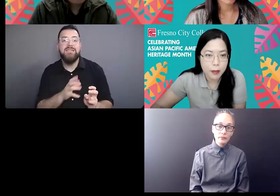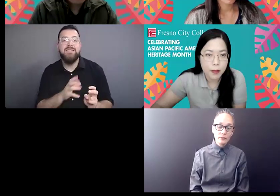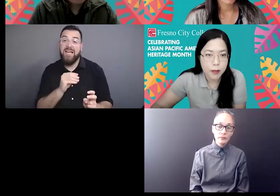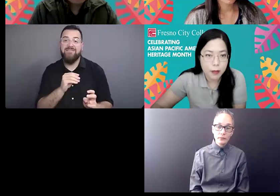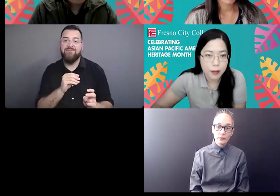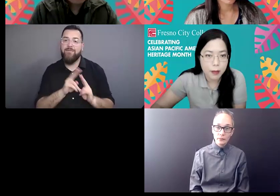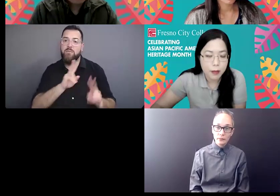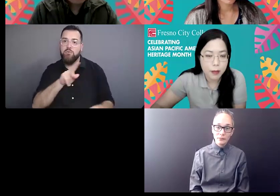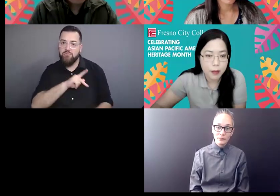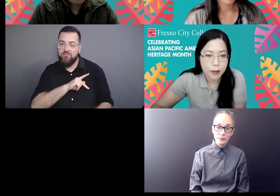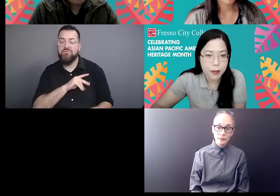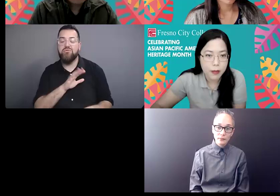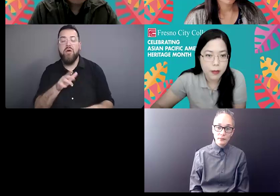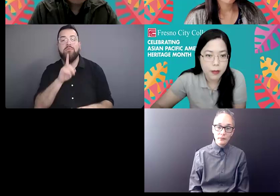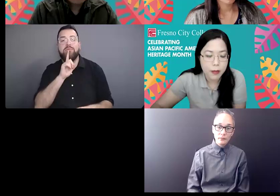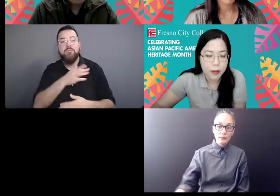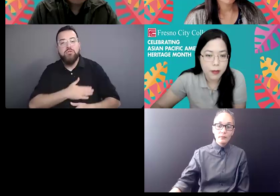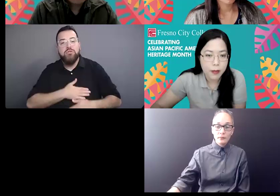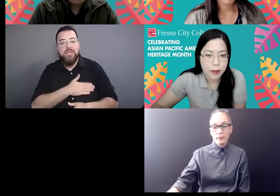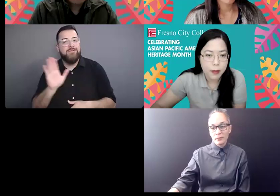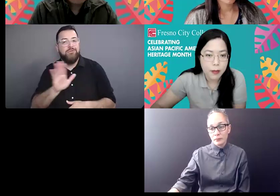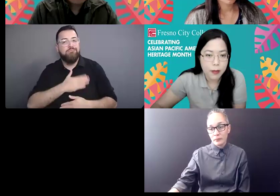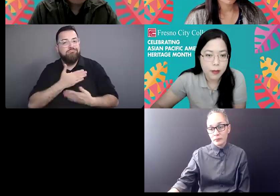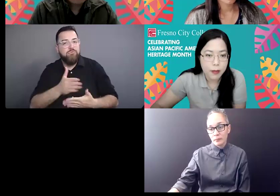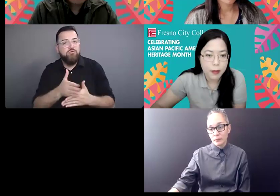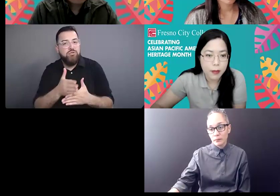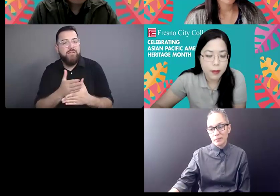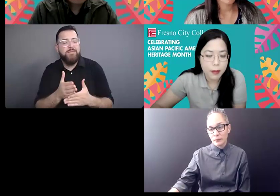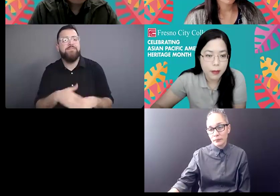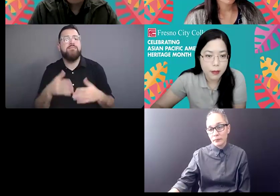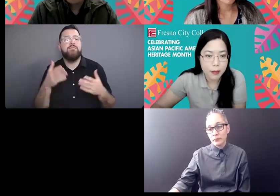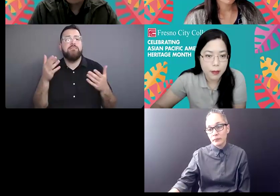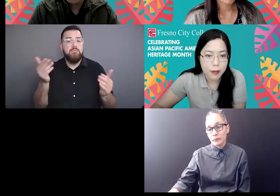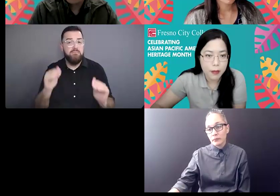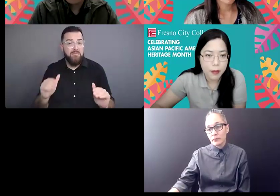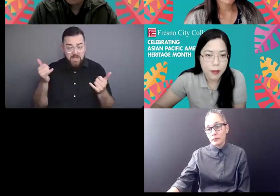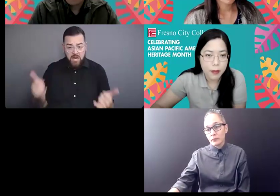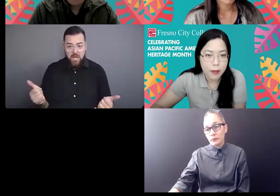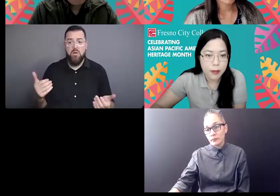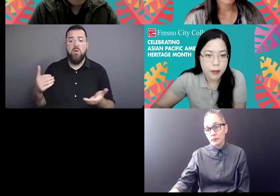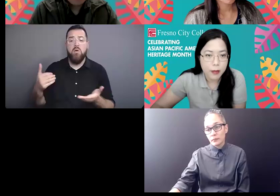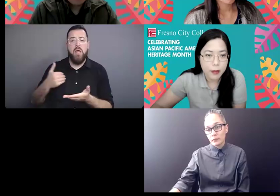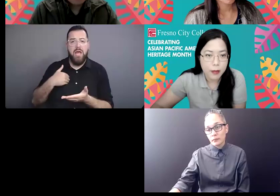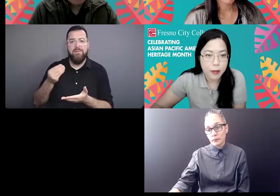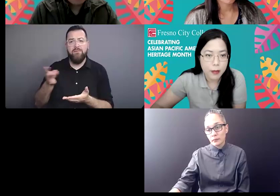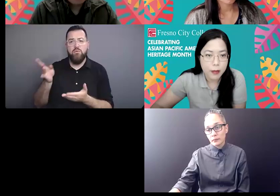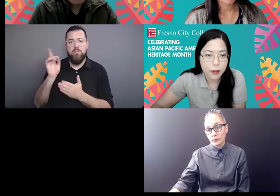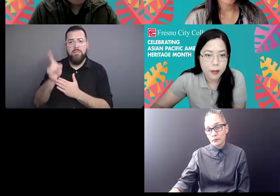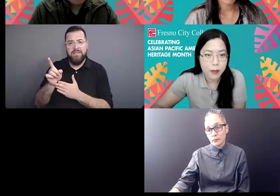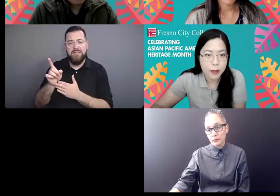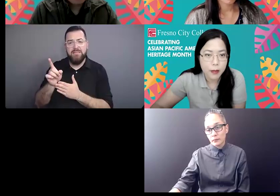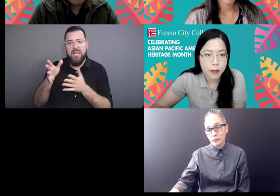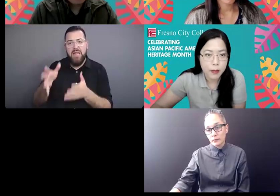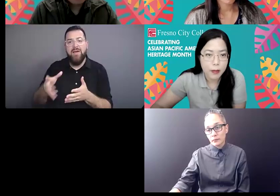for you. So really appreciate that. At this time, we do have couple minutes for